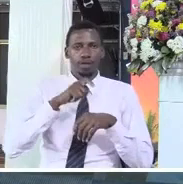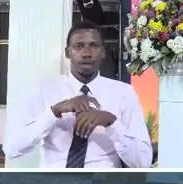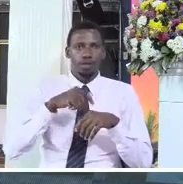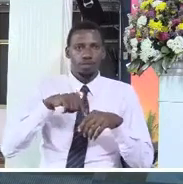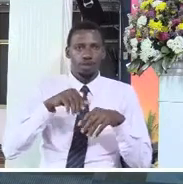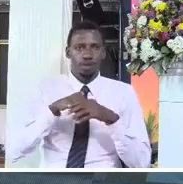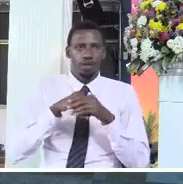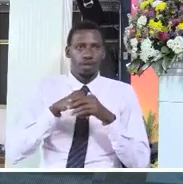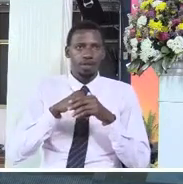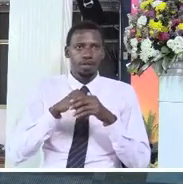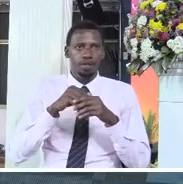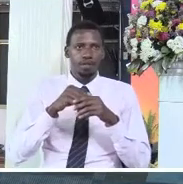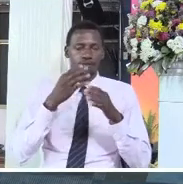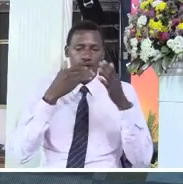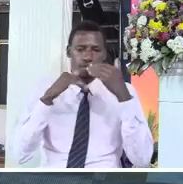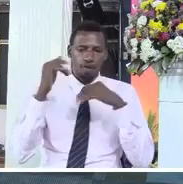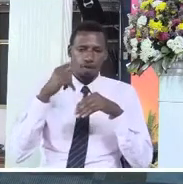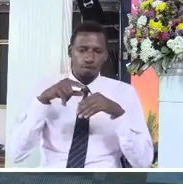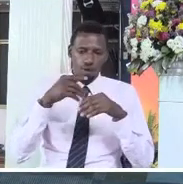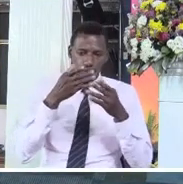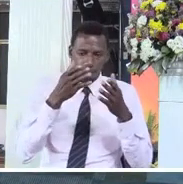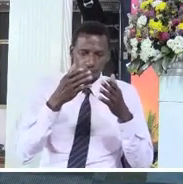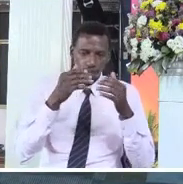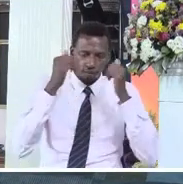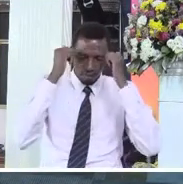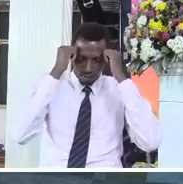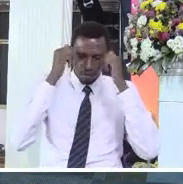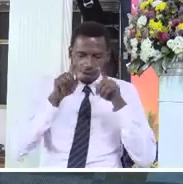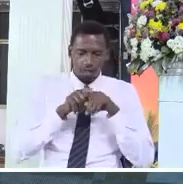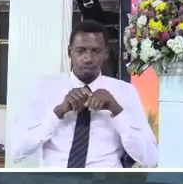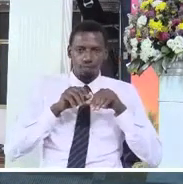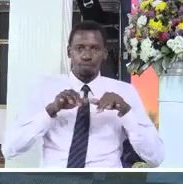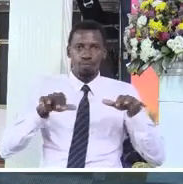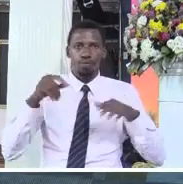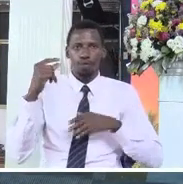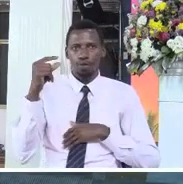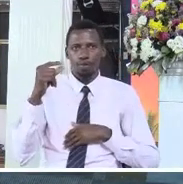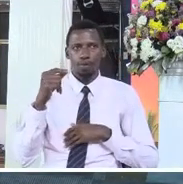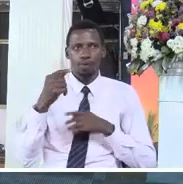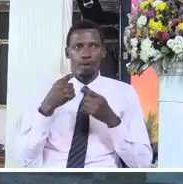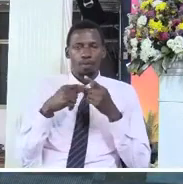course, and also spread the gospel. But we are not just there, you know,